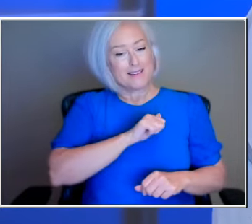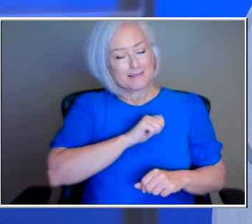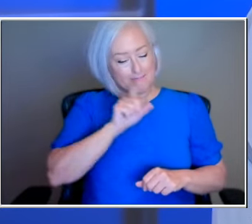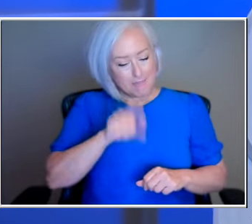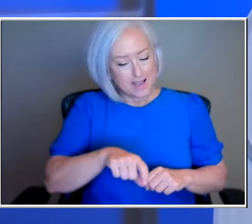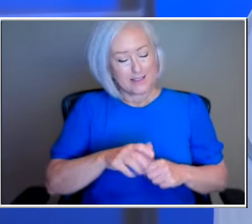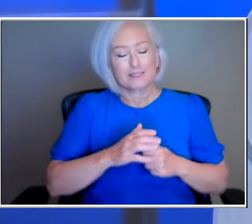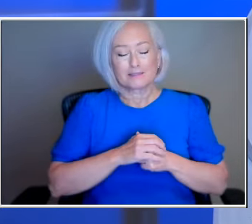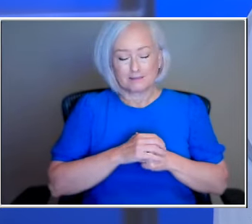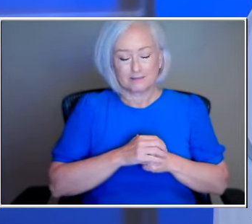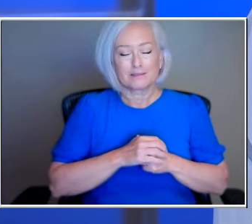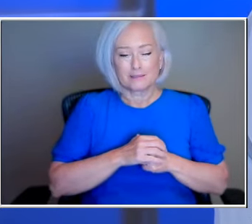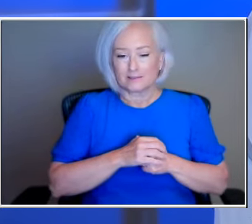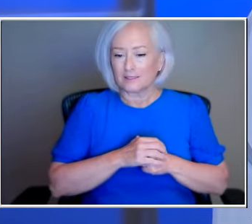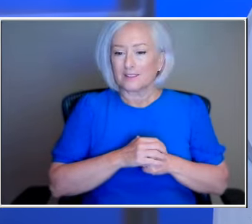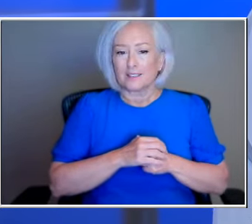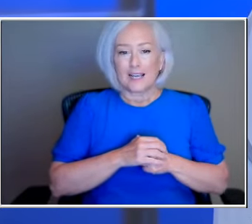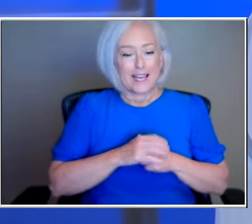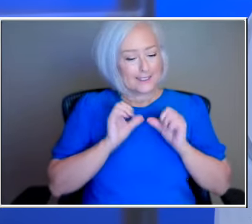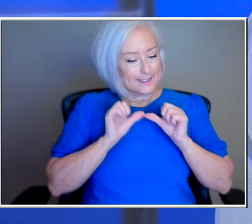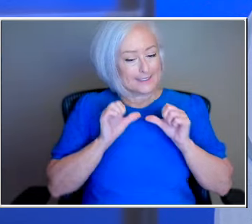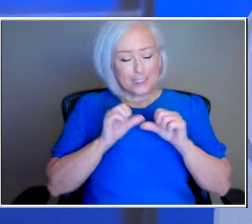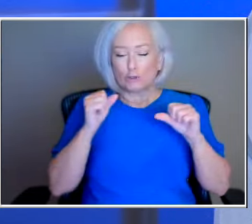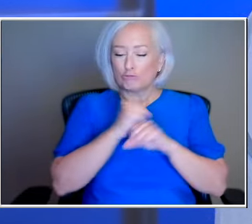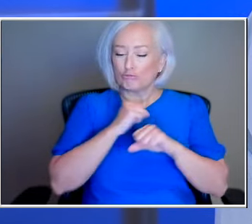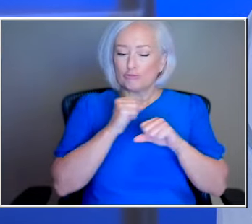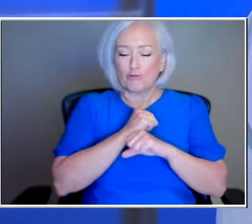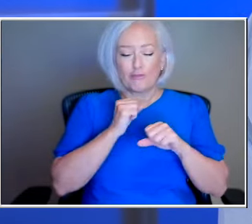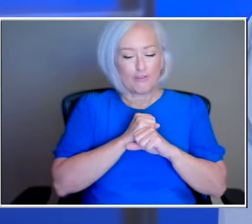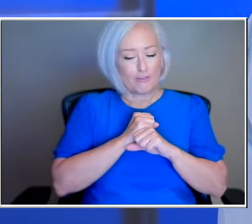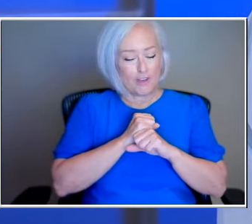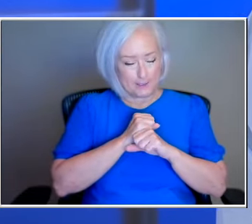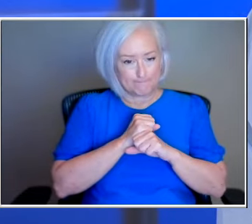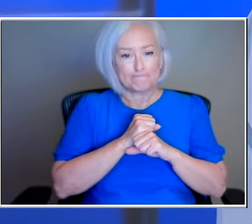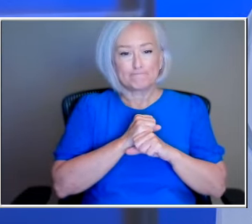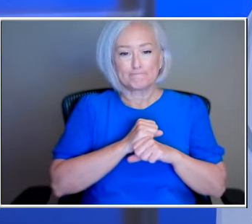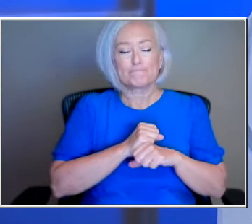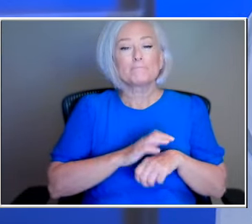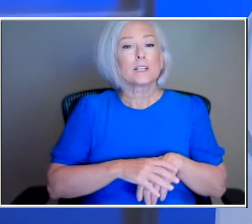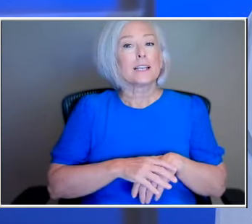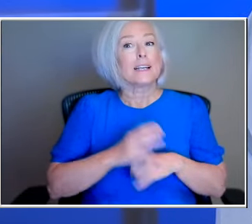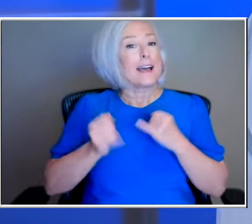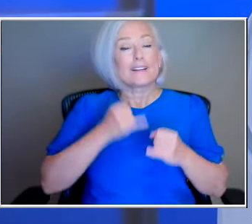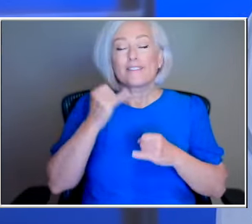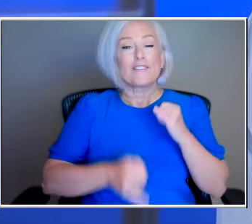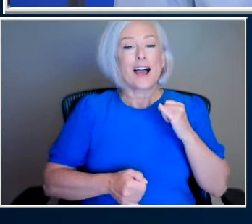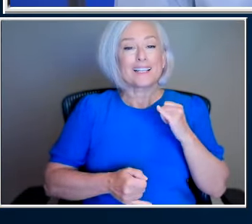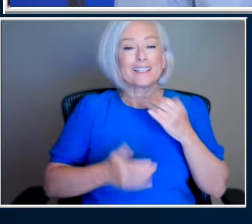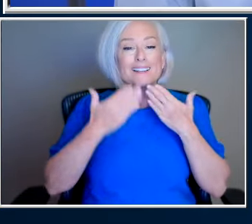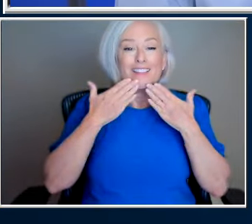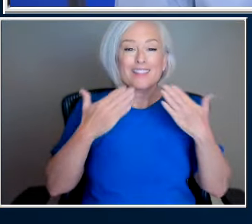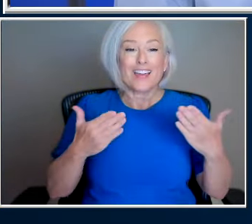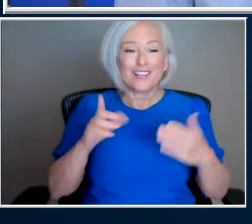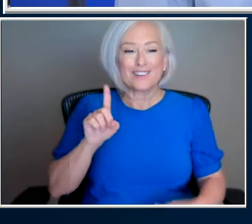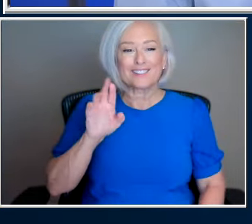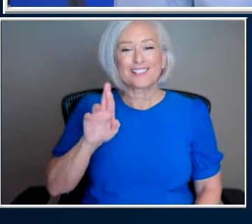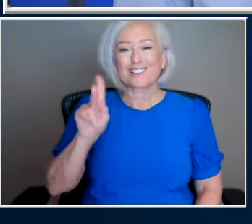keep fighting. I think that's very important. And finally, then also thank you, Dr. Kasi.